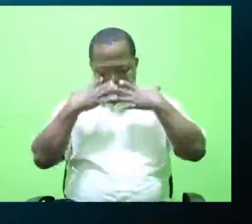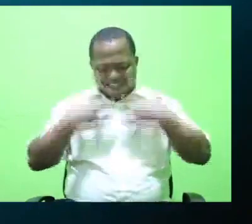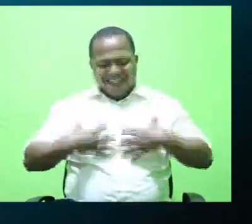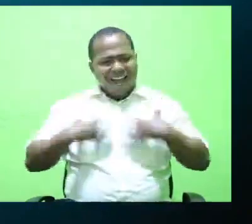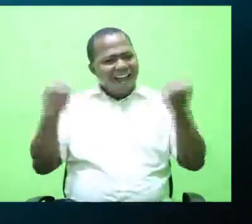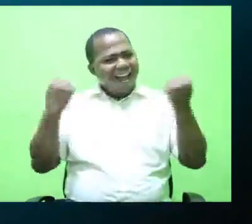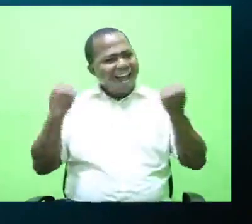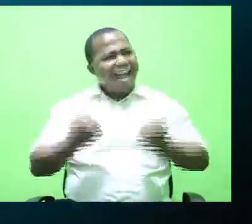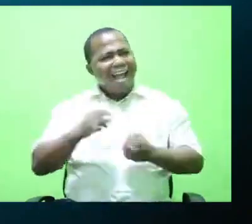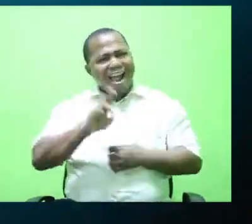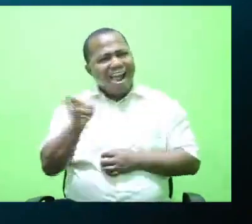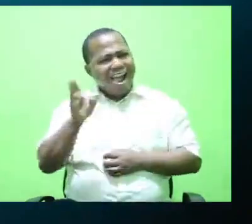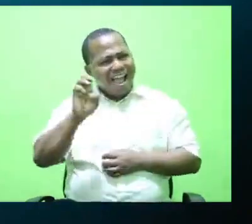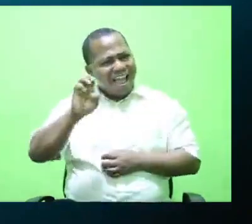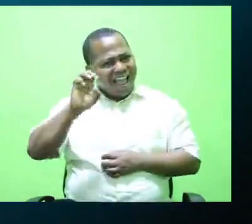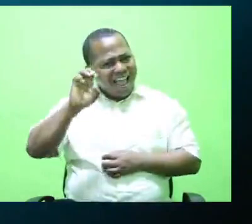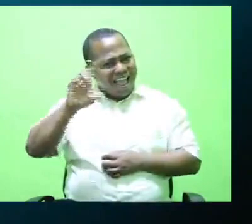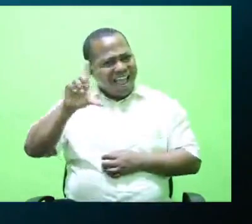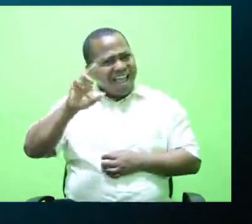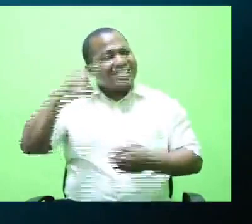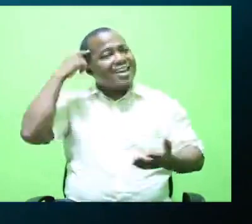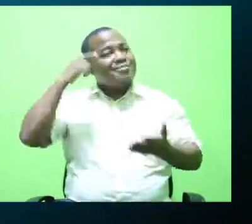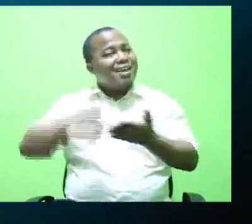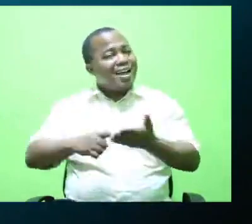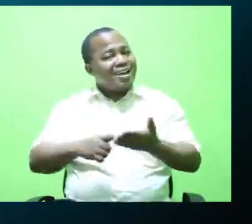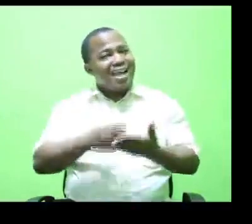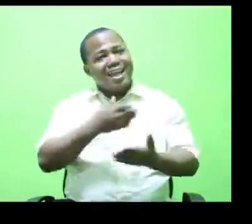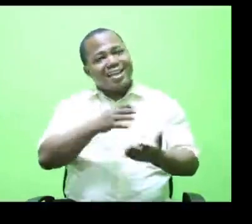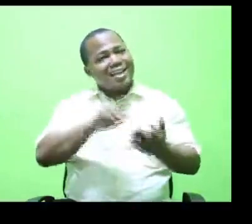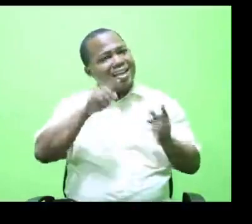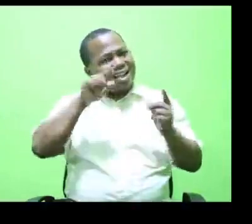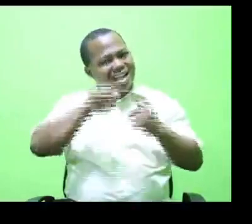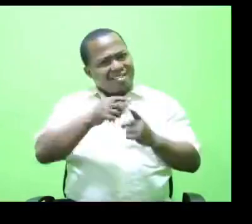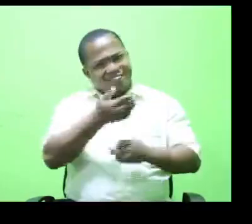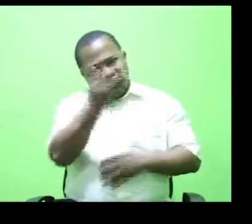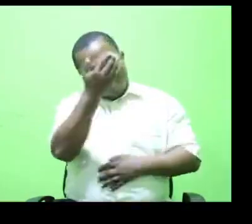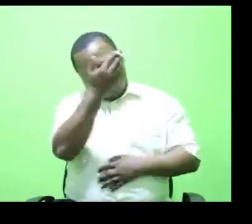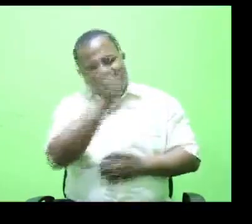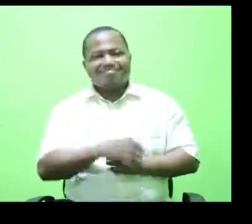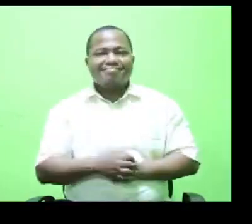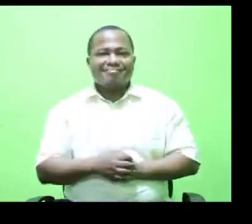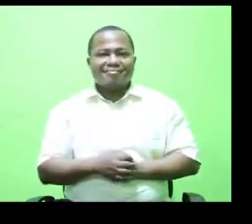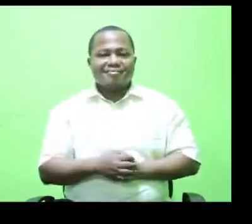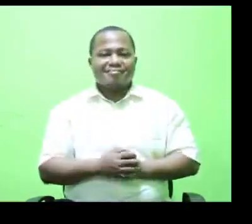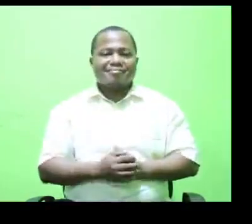health can be defined as